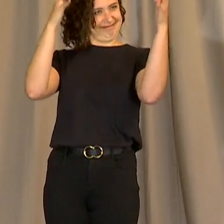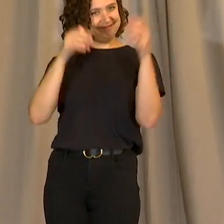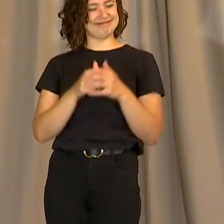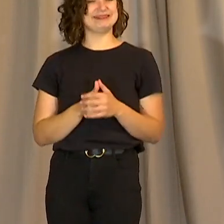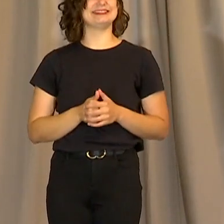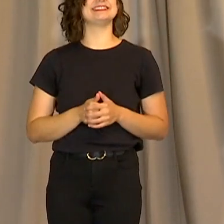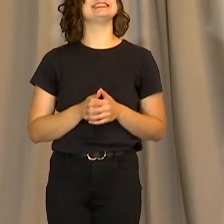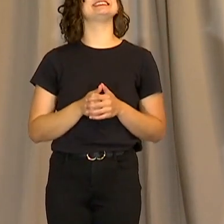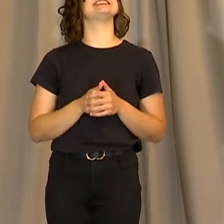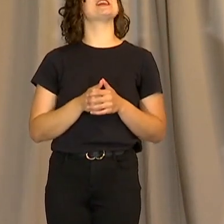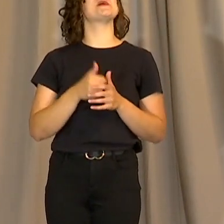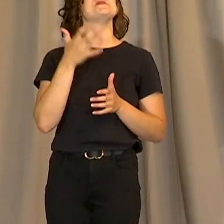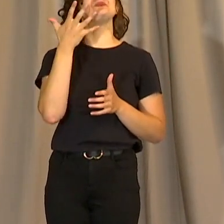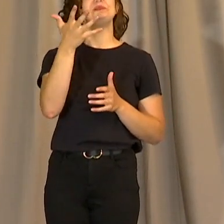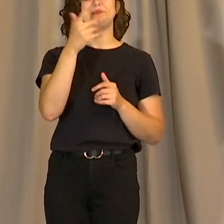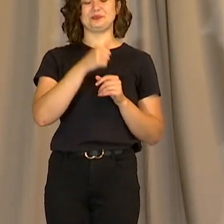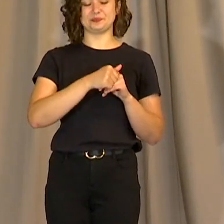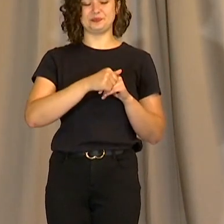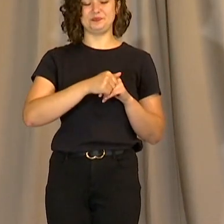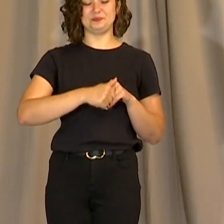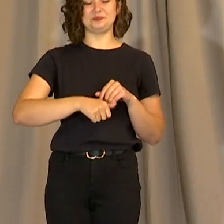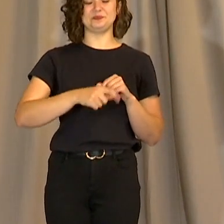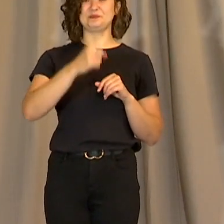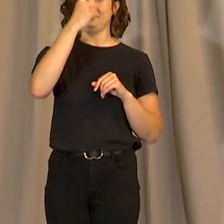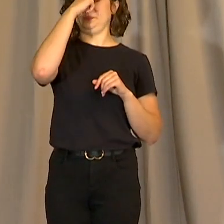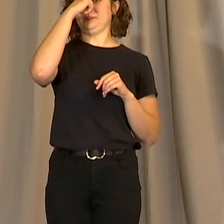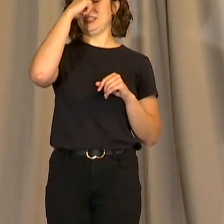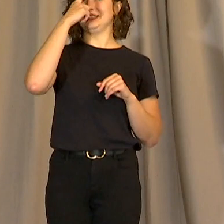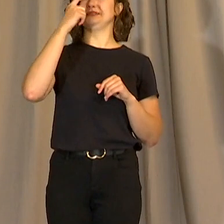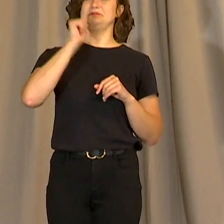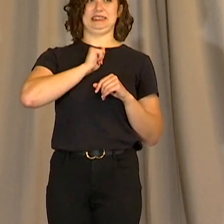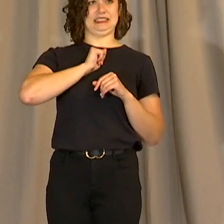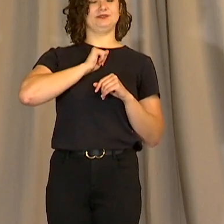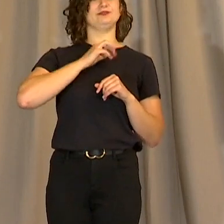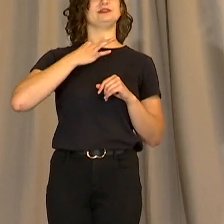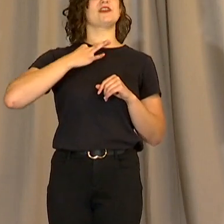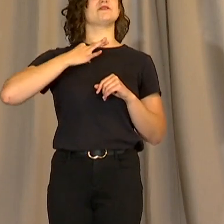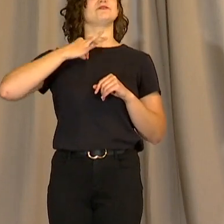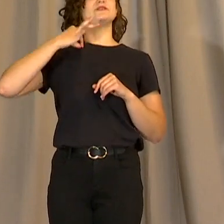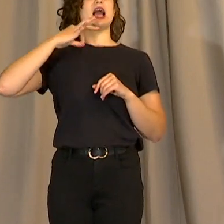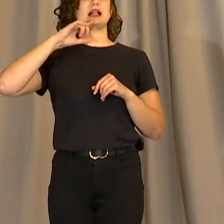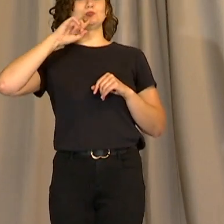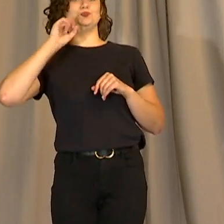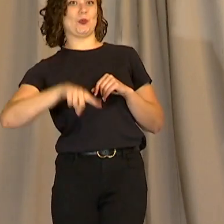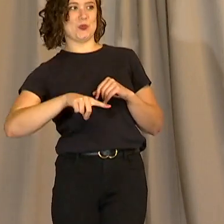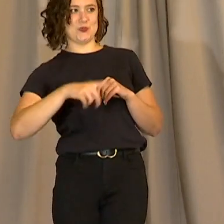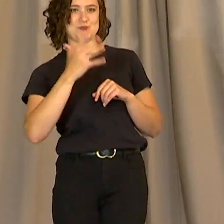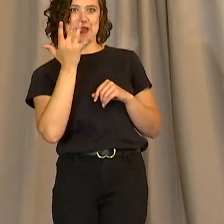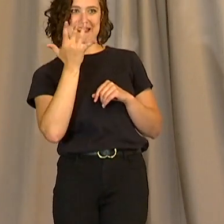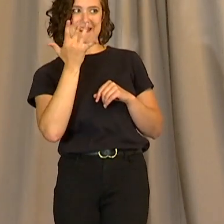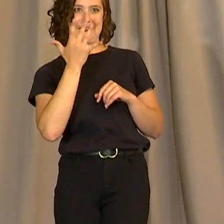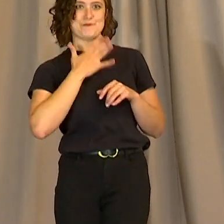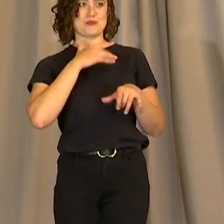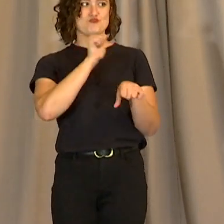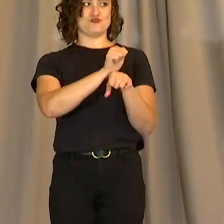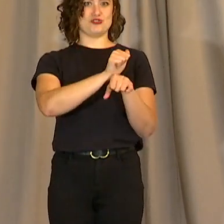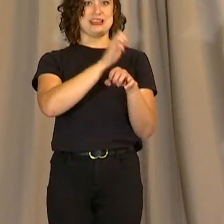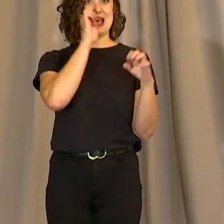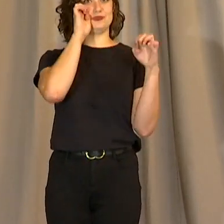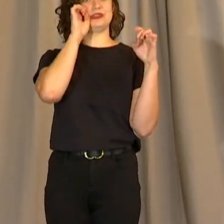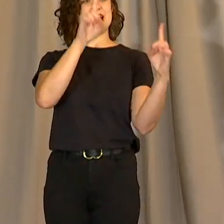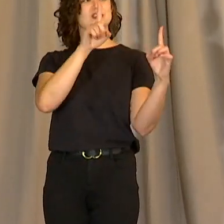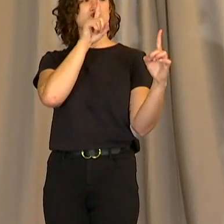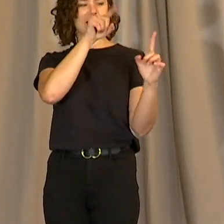So I think I was voluntold because my work in education really thinks about intersectionality